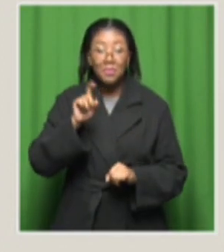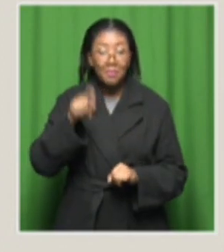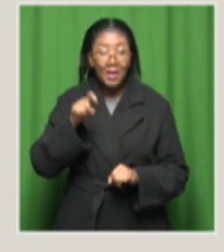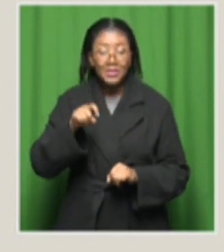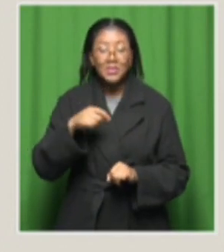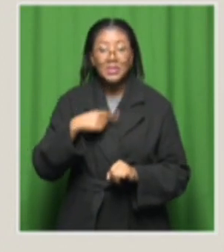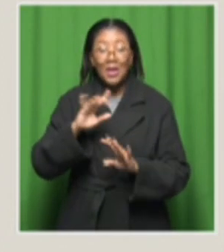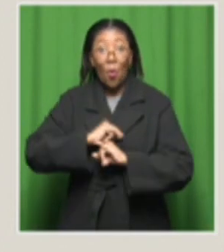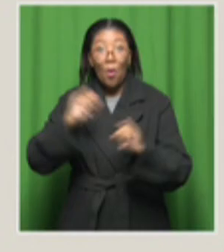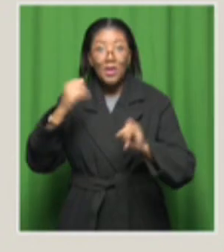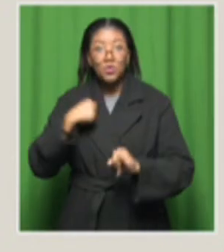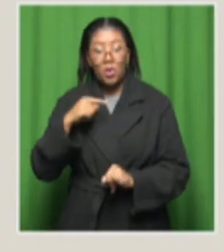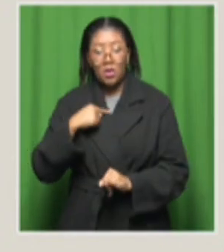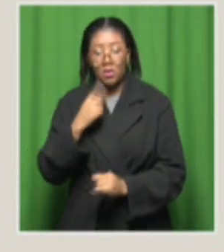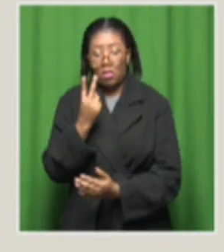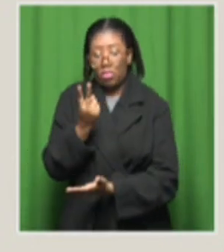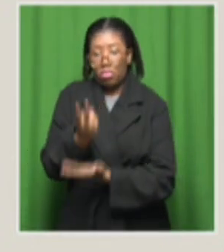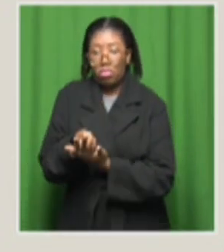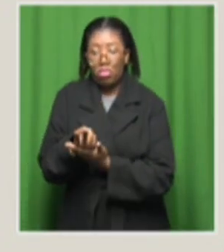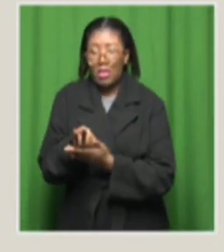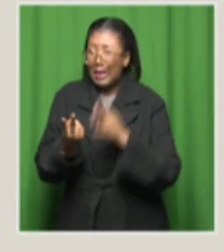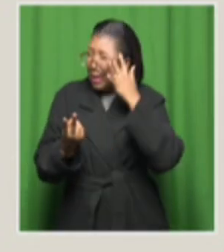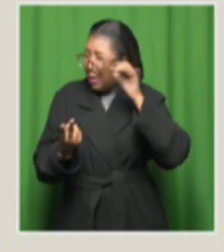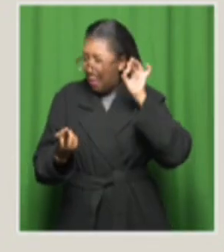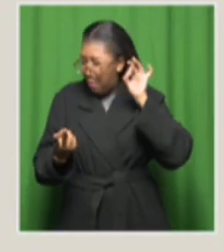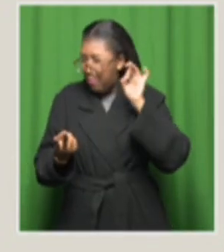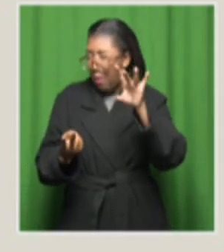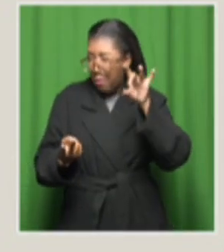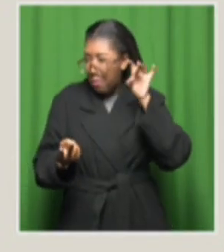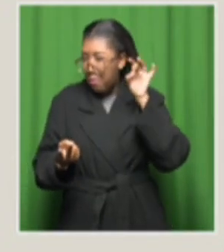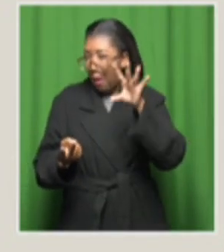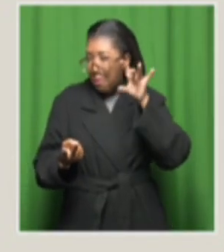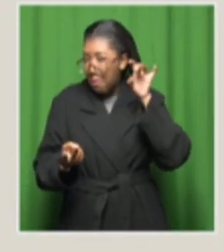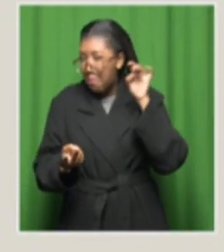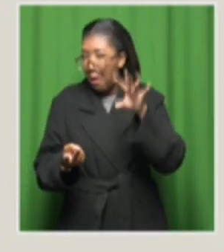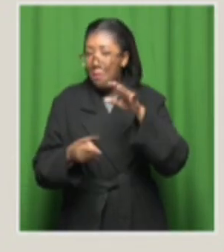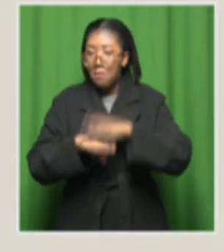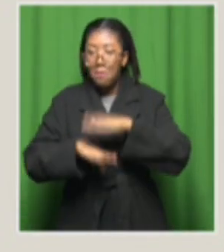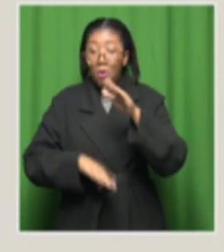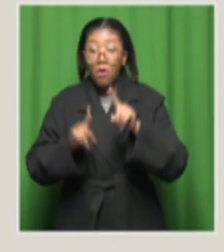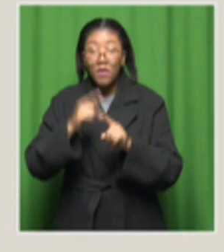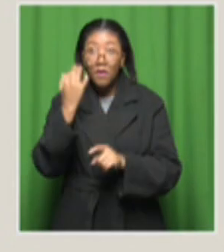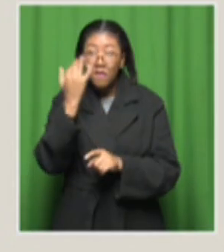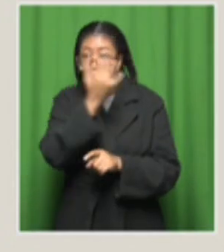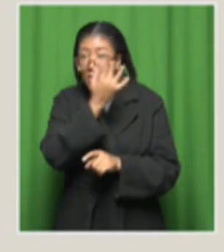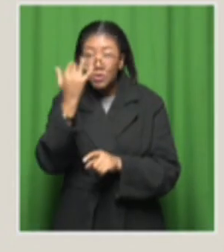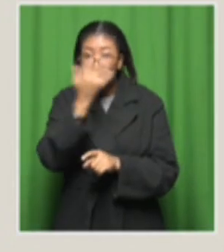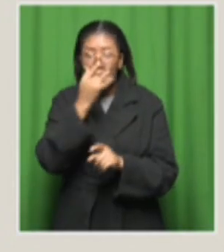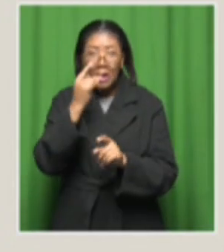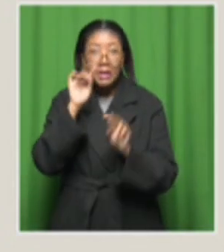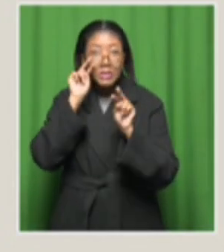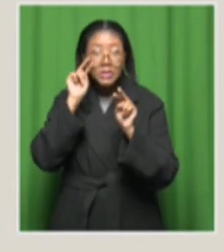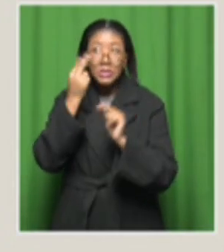standing up. And they will have a visual blurring intermittently that is associated